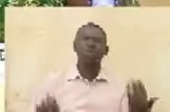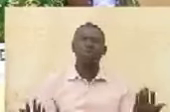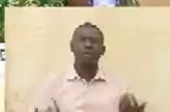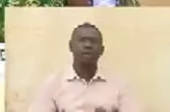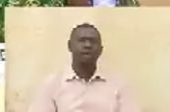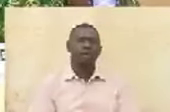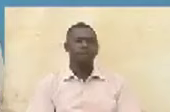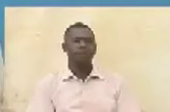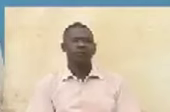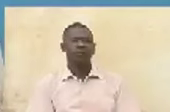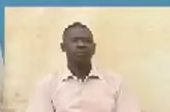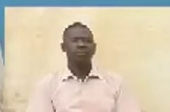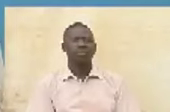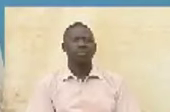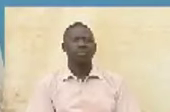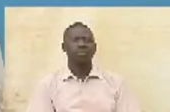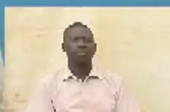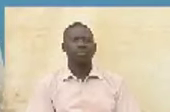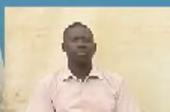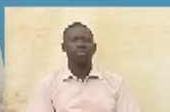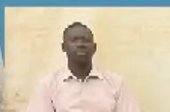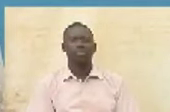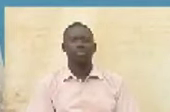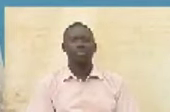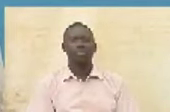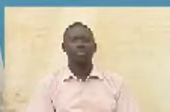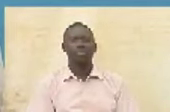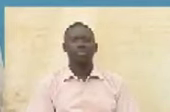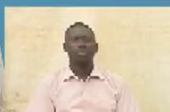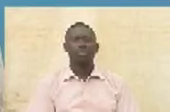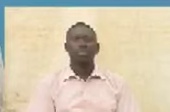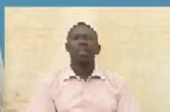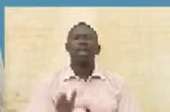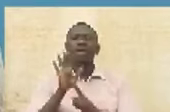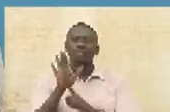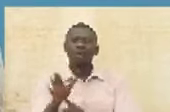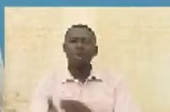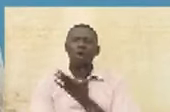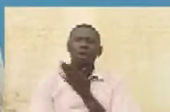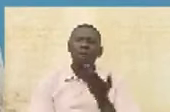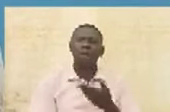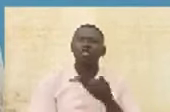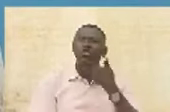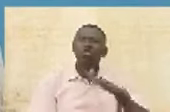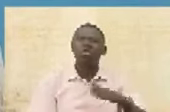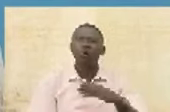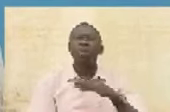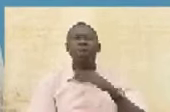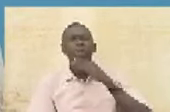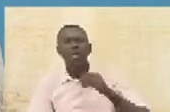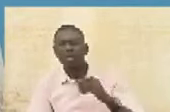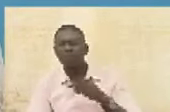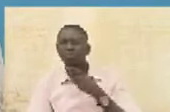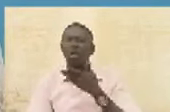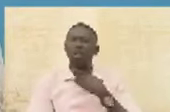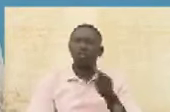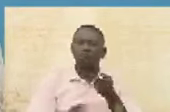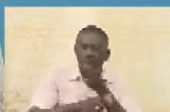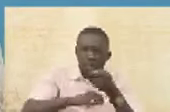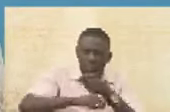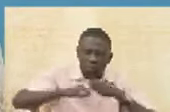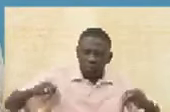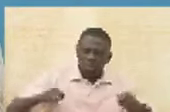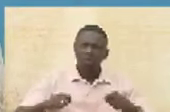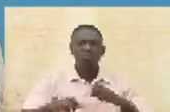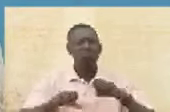Ale dindin gelle doko fondin ke wala min na hajo tinya. How many young men did you have to go to the marabouts